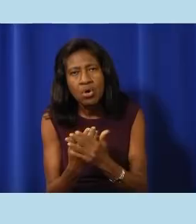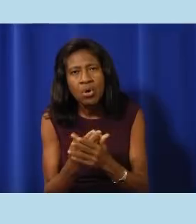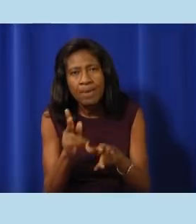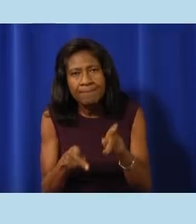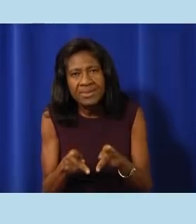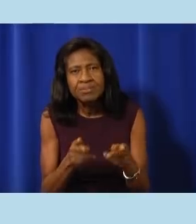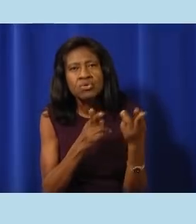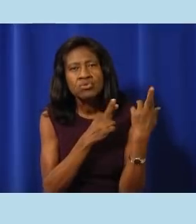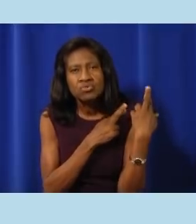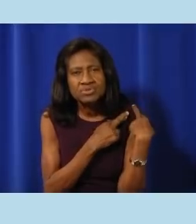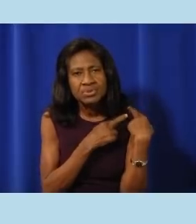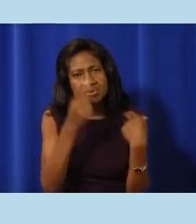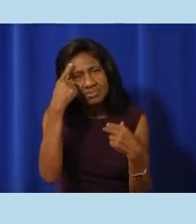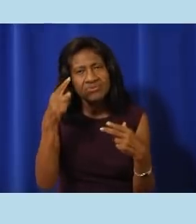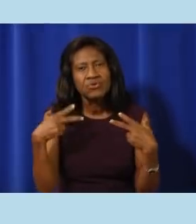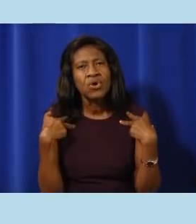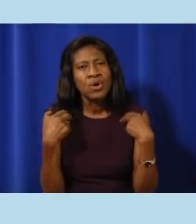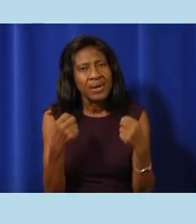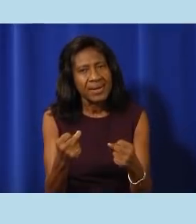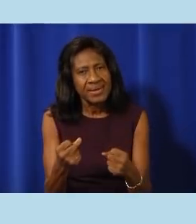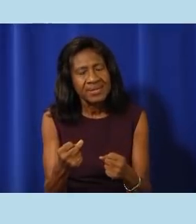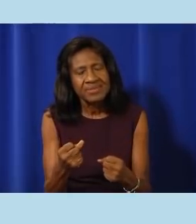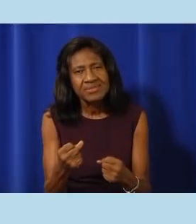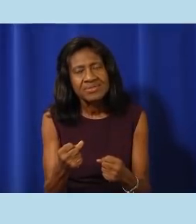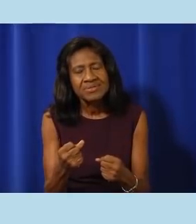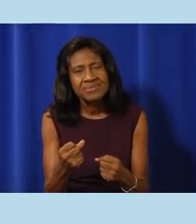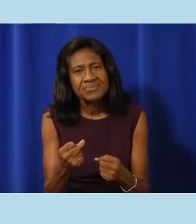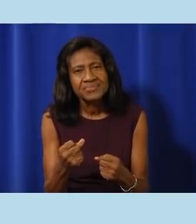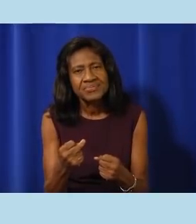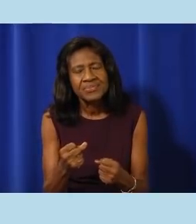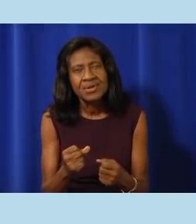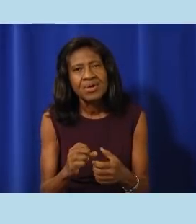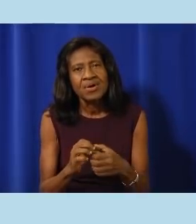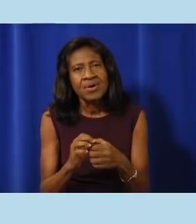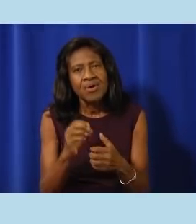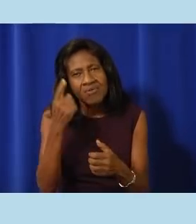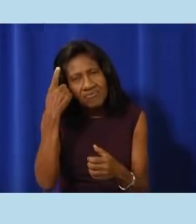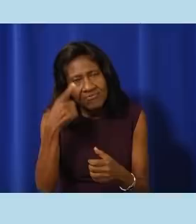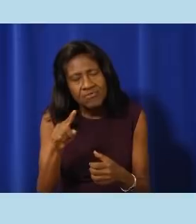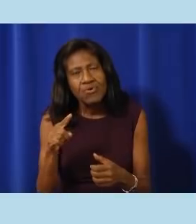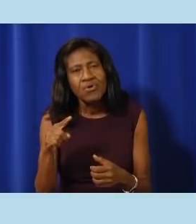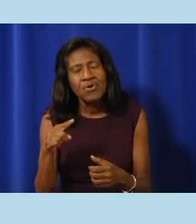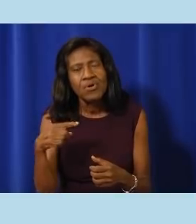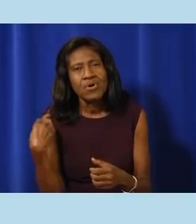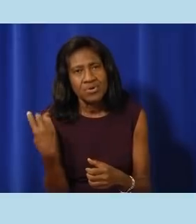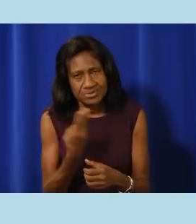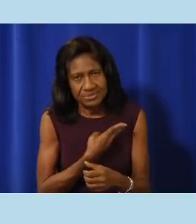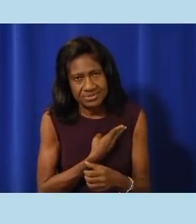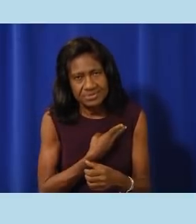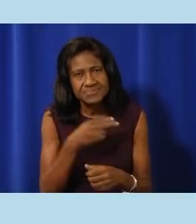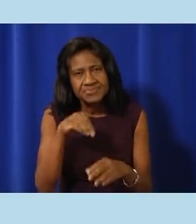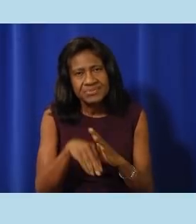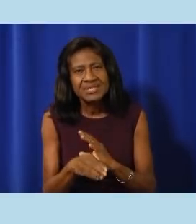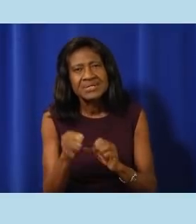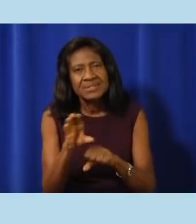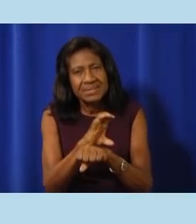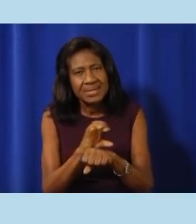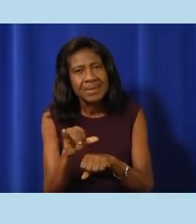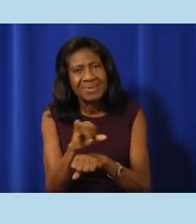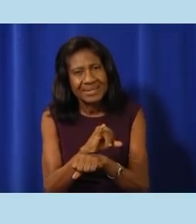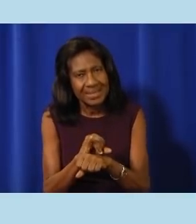health care, wellness, and all other matters that are necessary for our well-being in these three